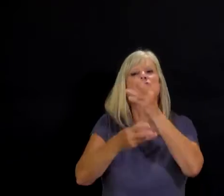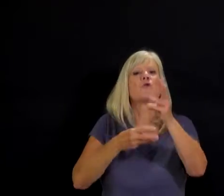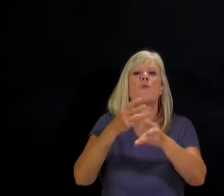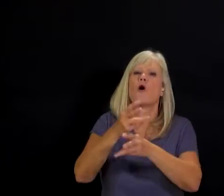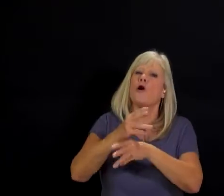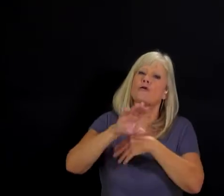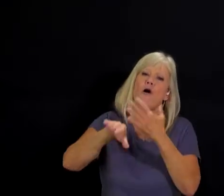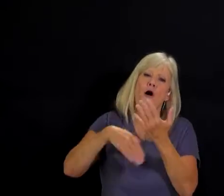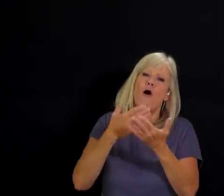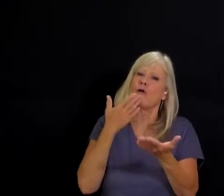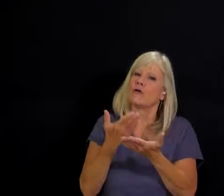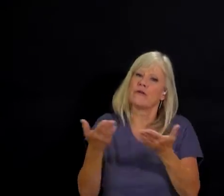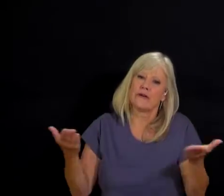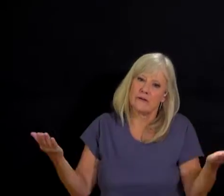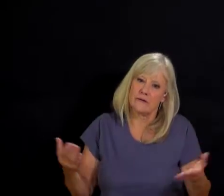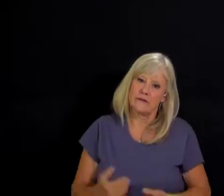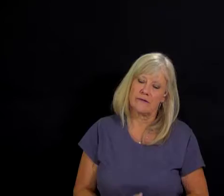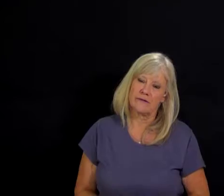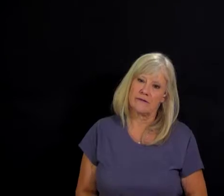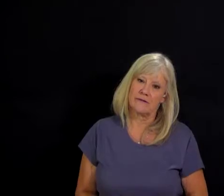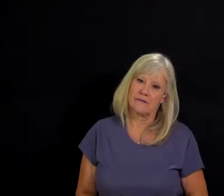all that is good.